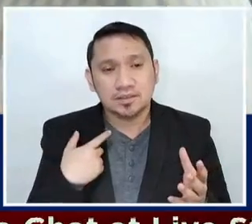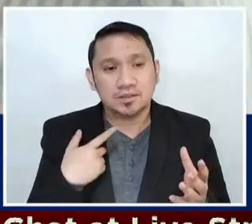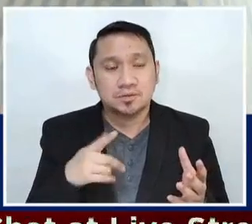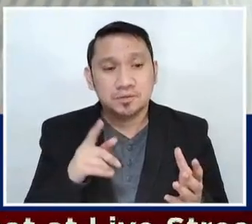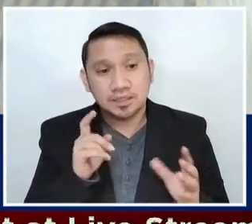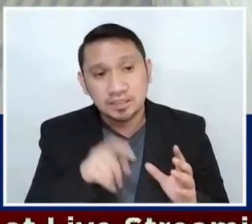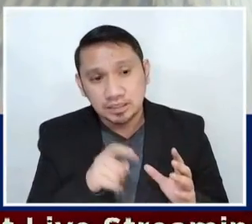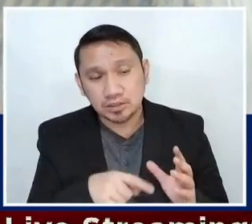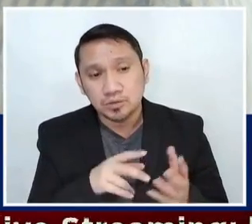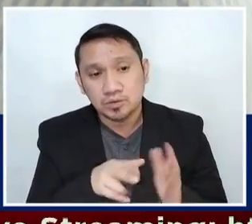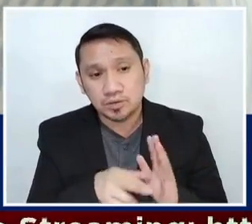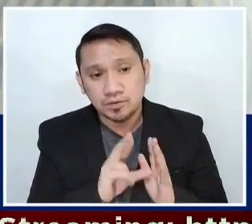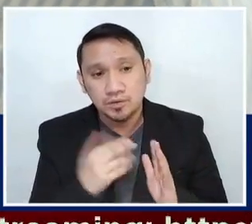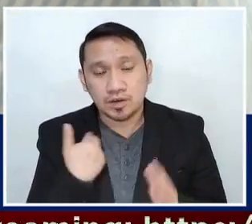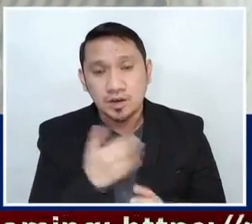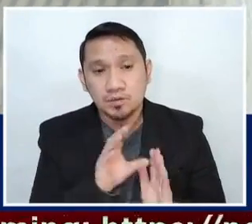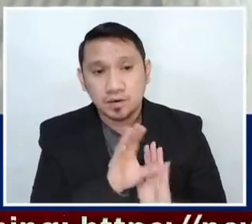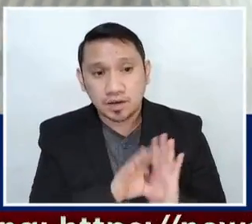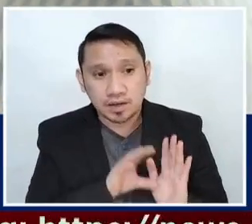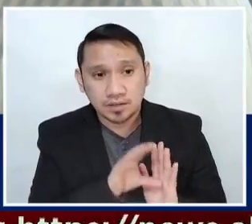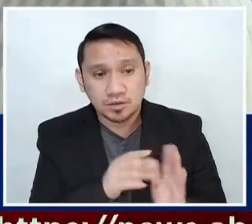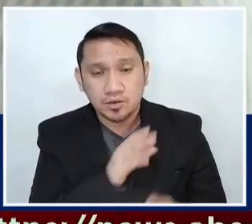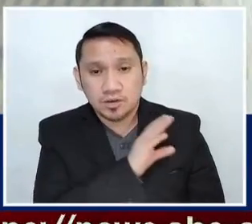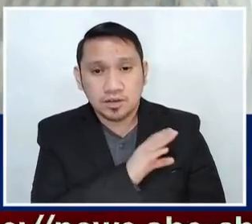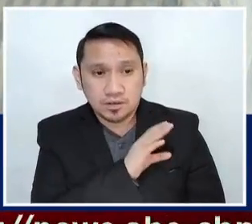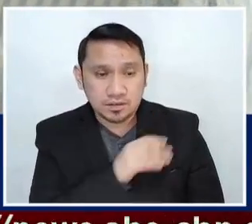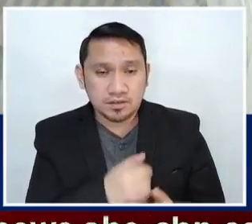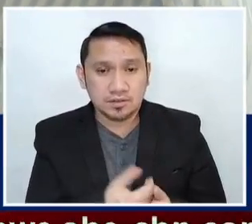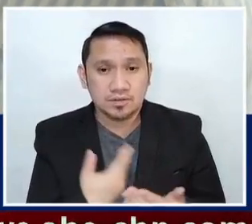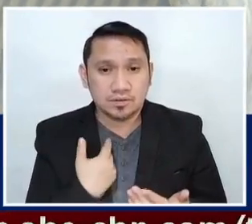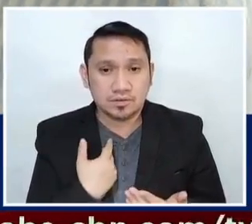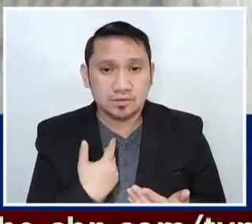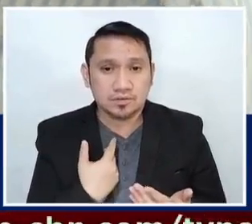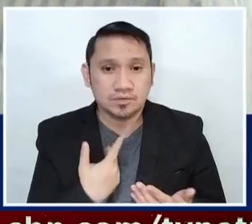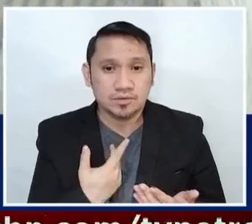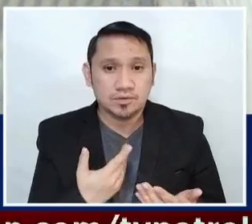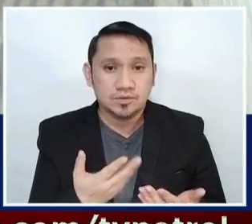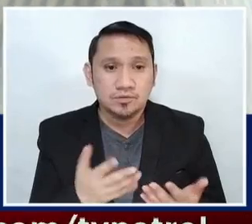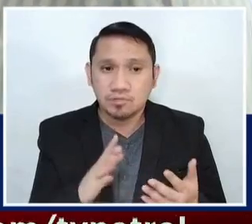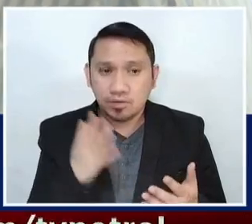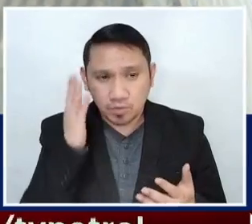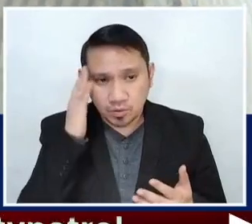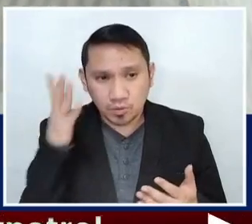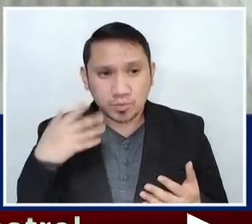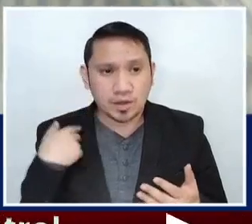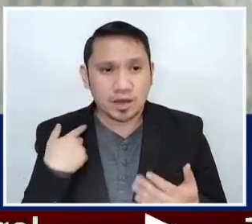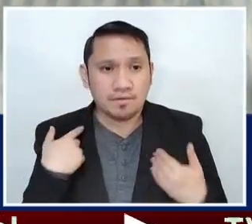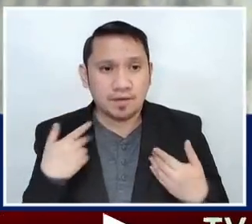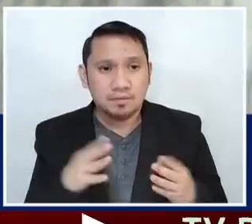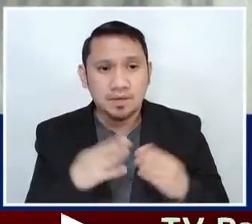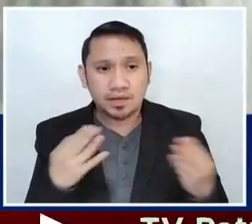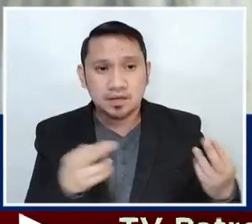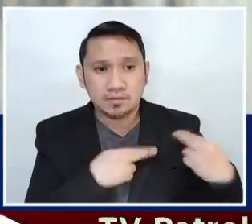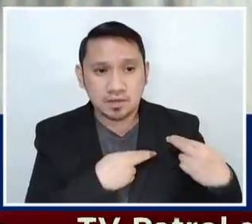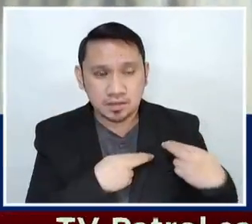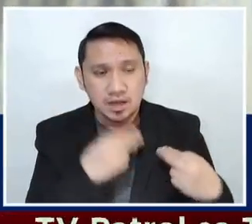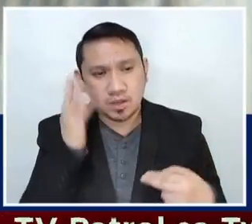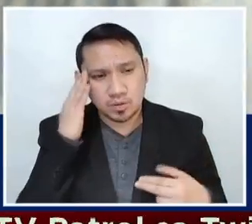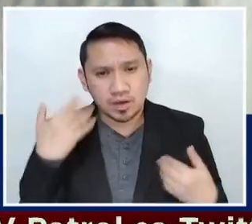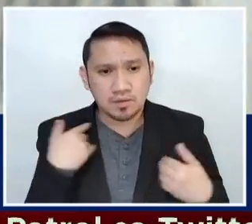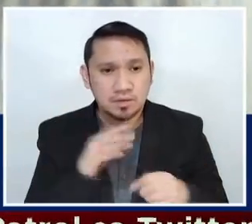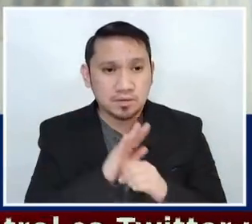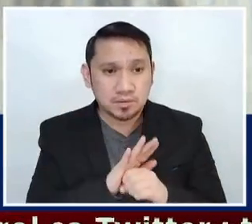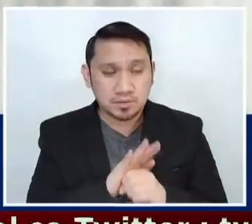characters. Yeah, the fact that we get to be the first Star Cinema movie to show in theaters is a big responsibility. Siyempre may pressure din. Kasabay naman ng